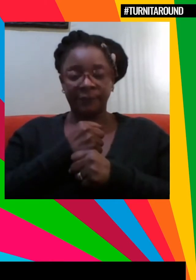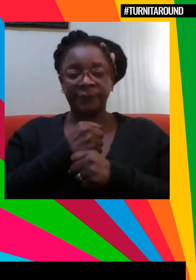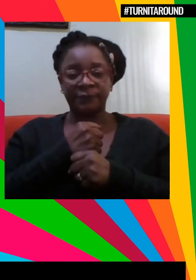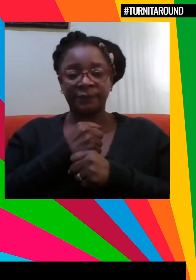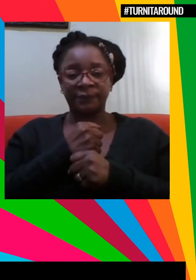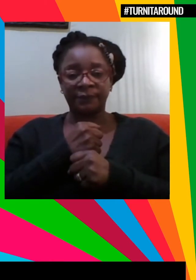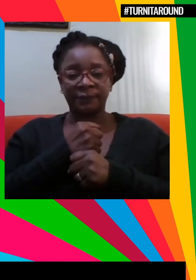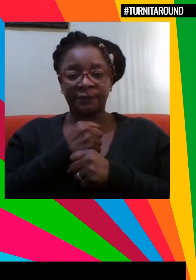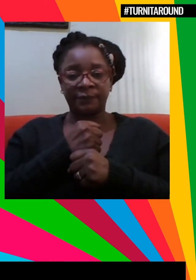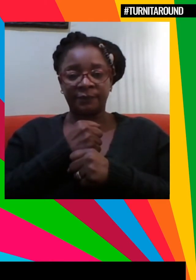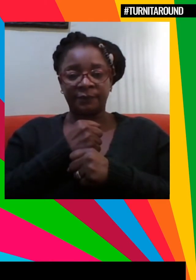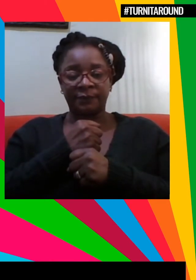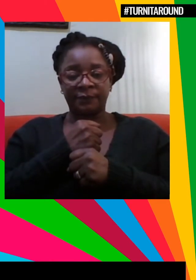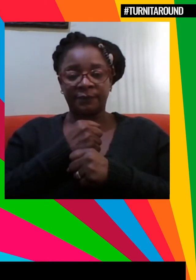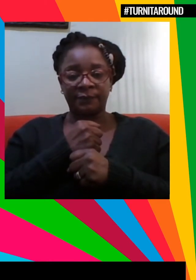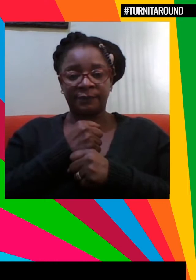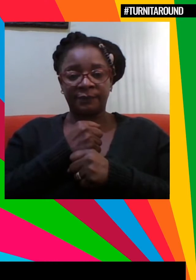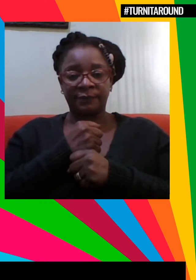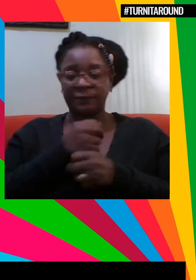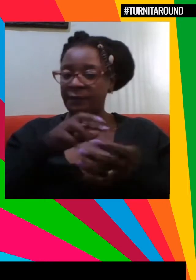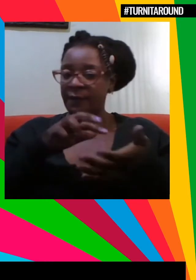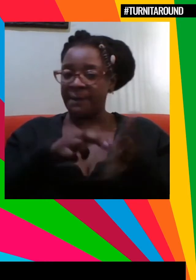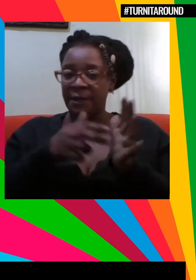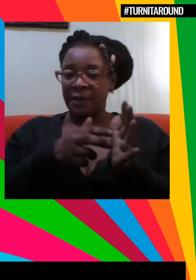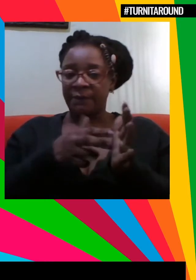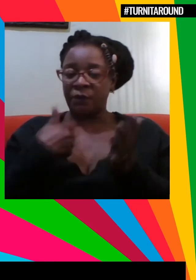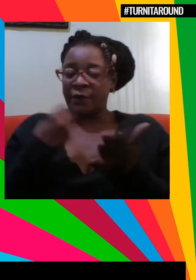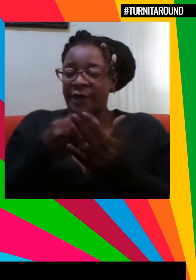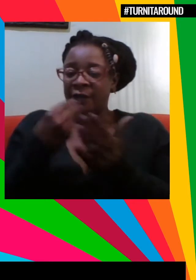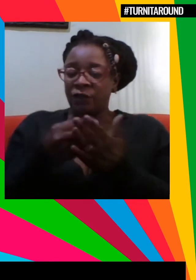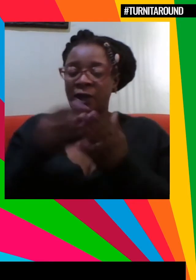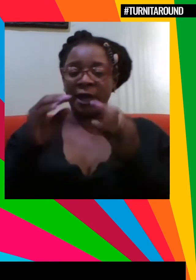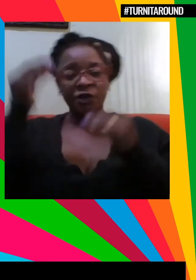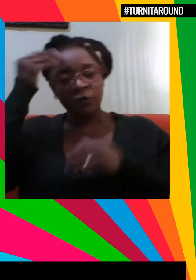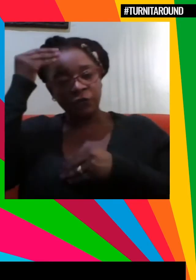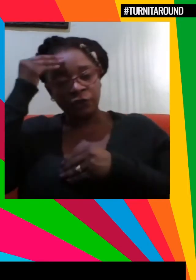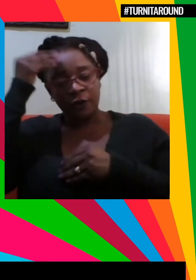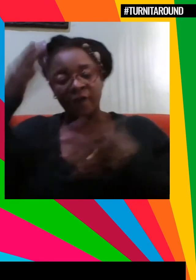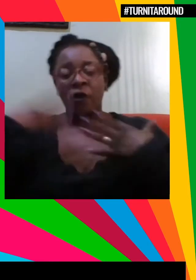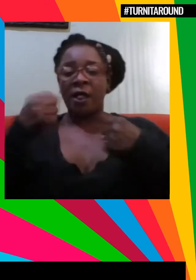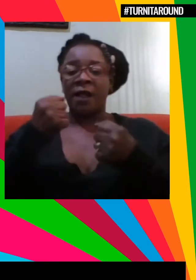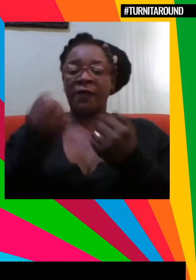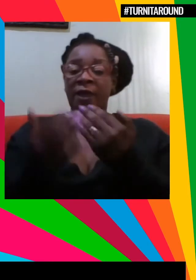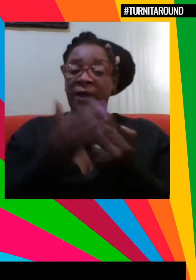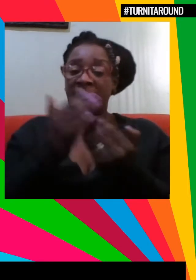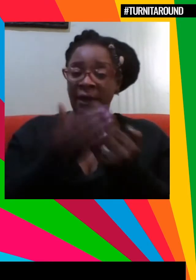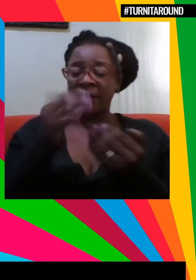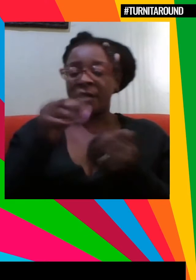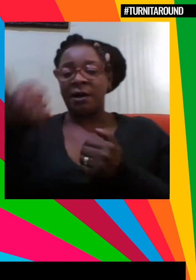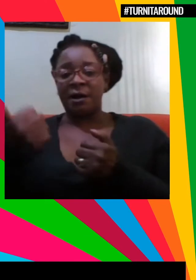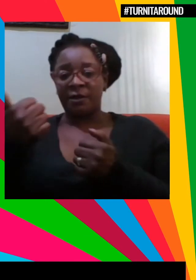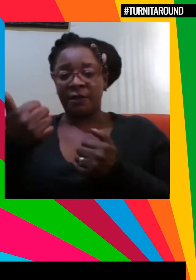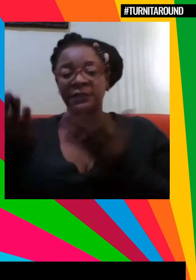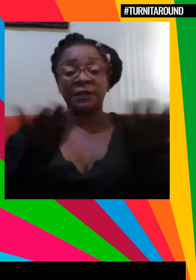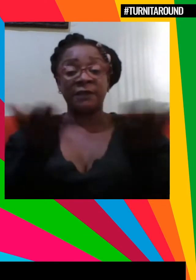to assist on financial education, for healthcare, for, you know, other services